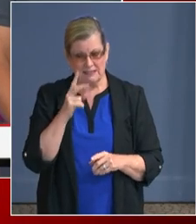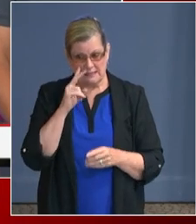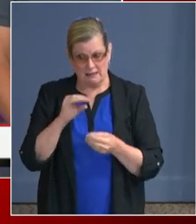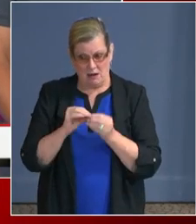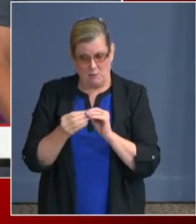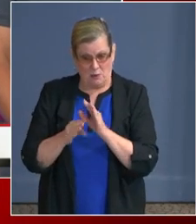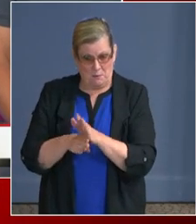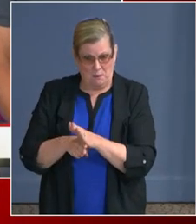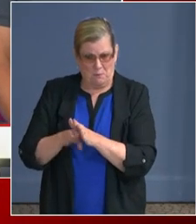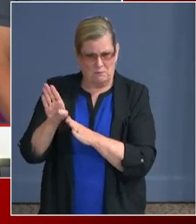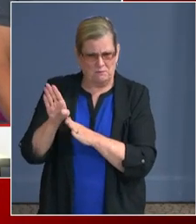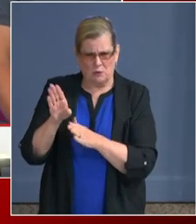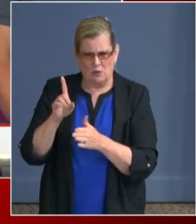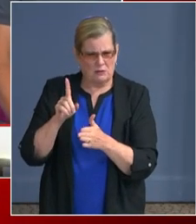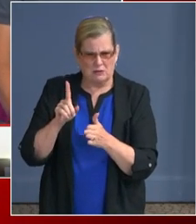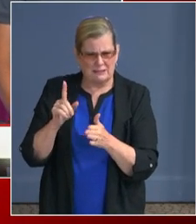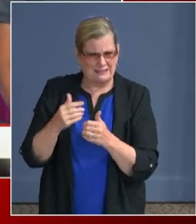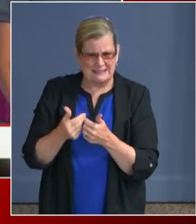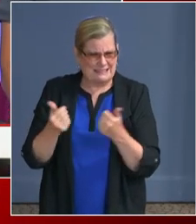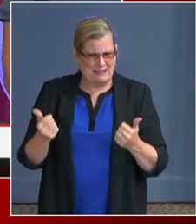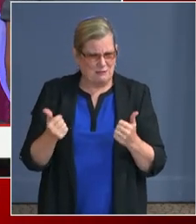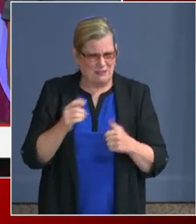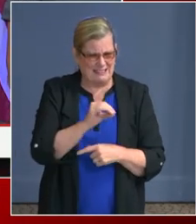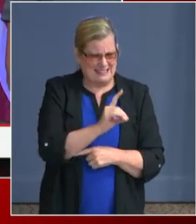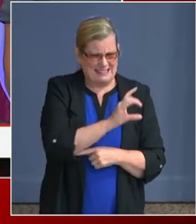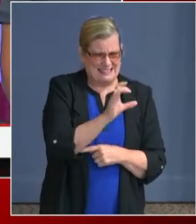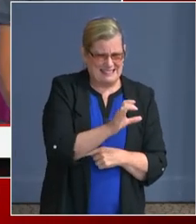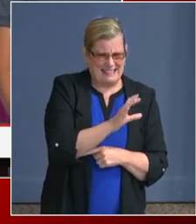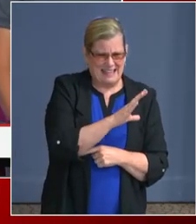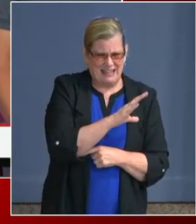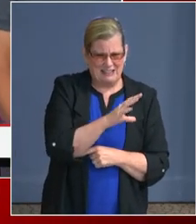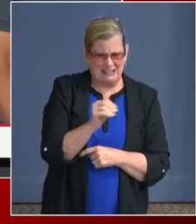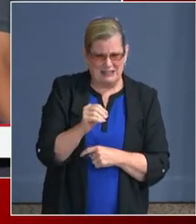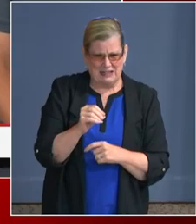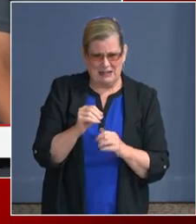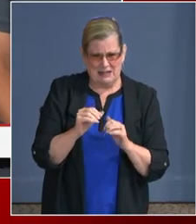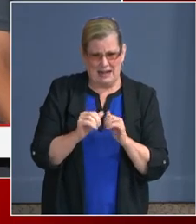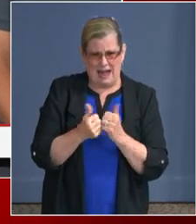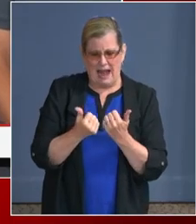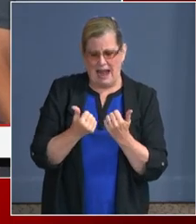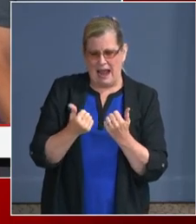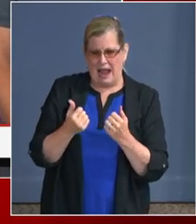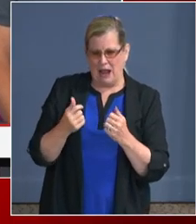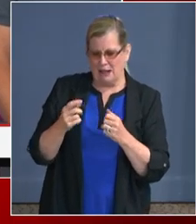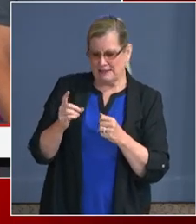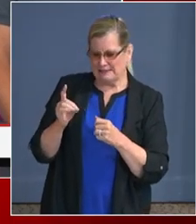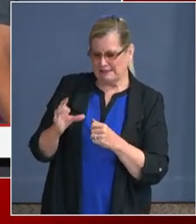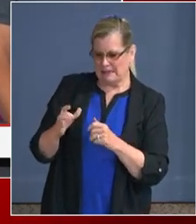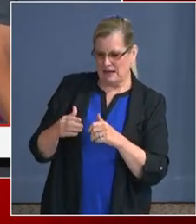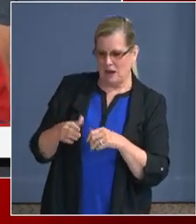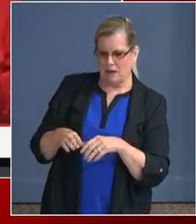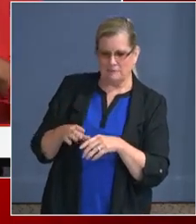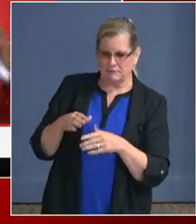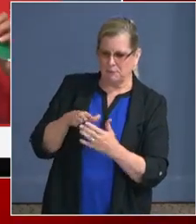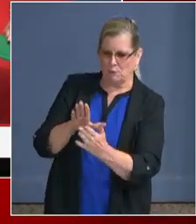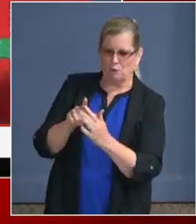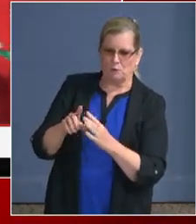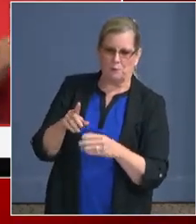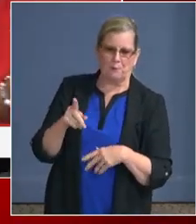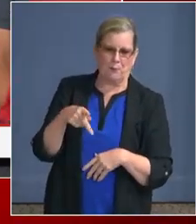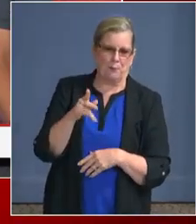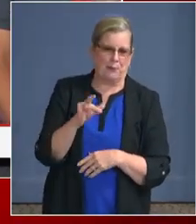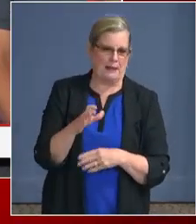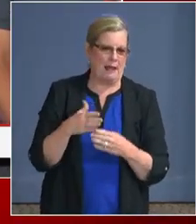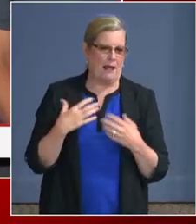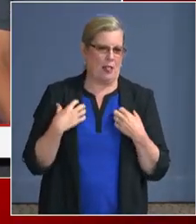separates district and the district's approach to public health from those states? Dr. Nesbitt.